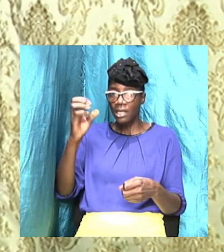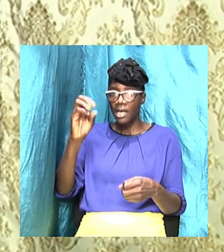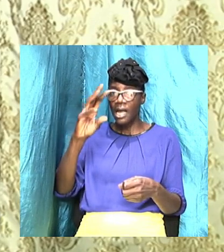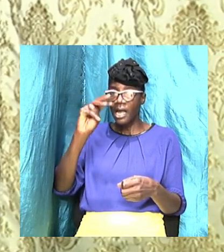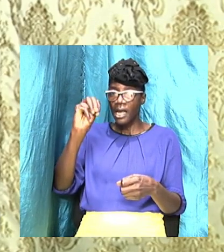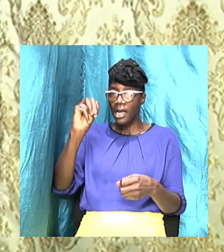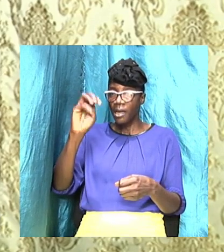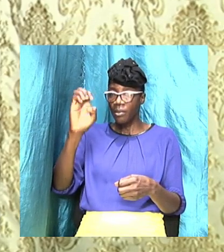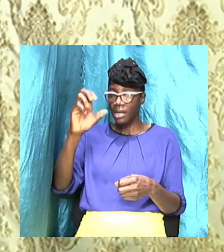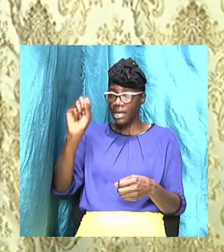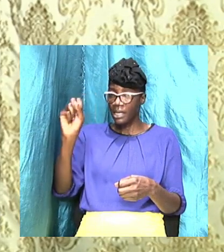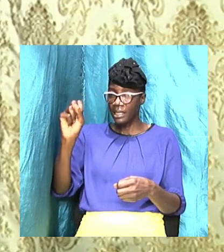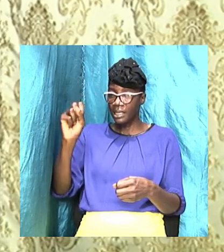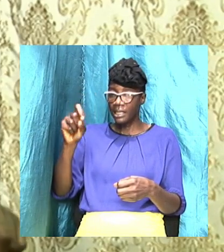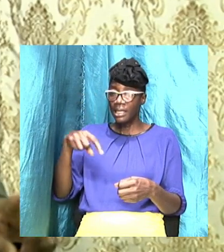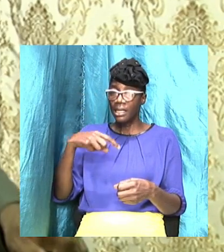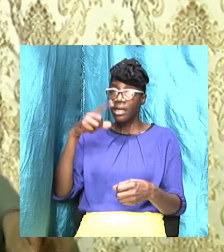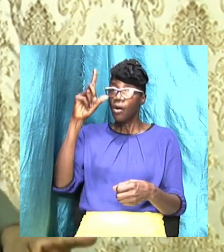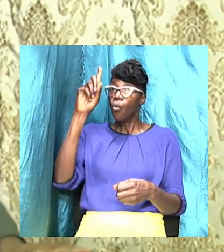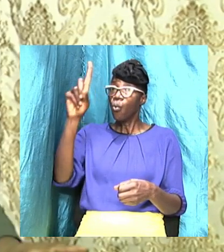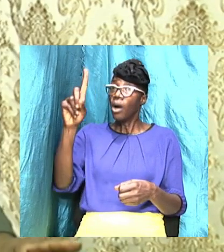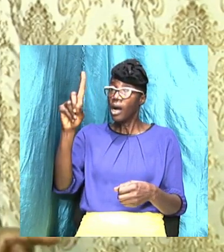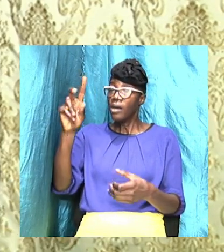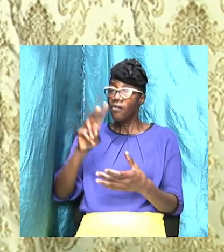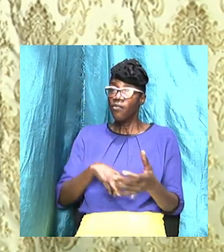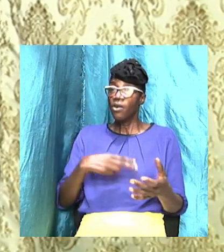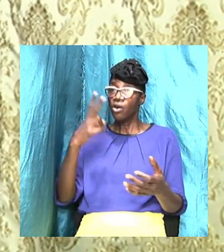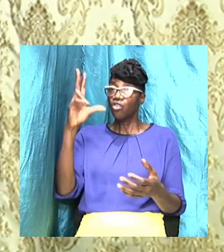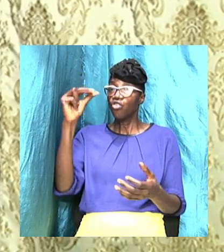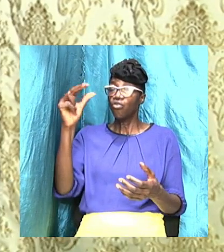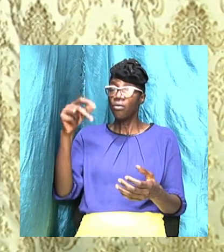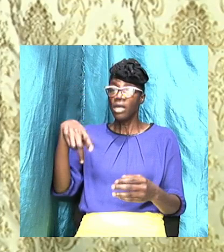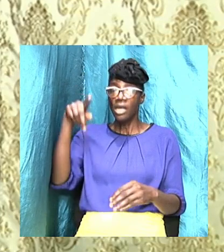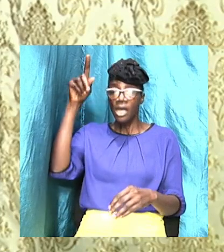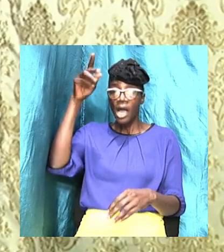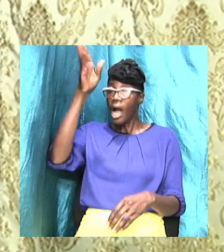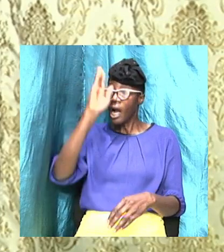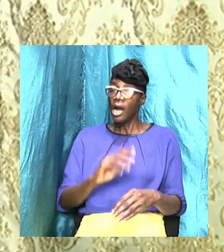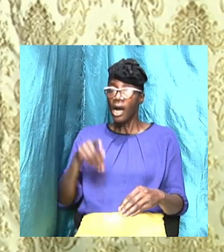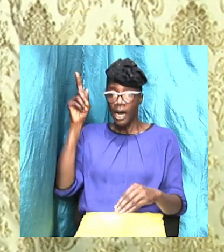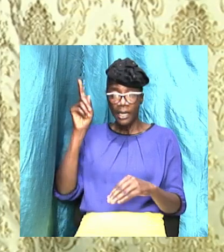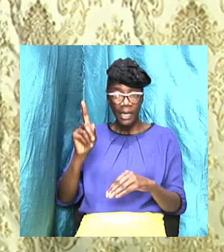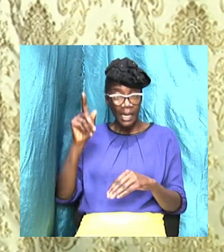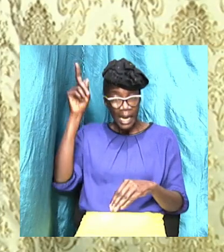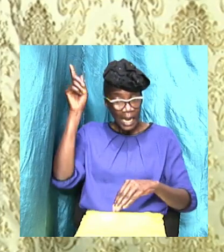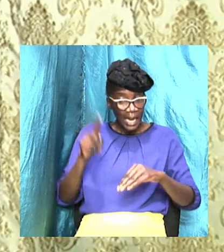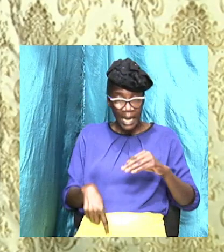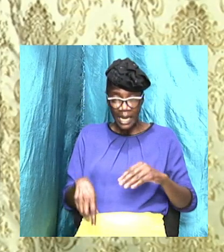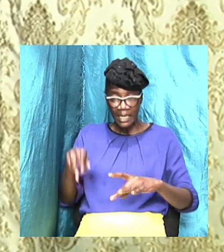tells us, God cannot be tempted with evil. There is no evil in him.